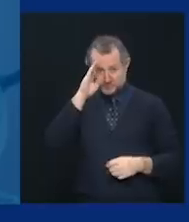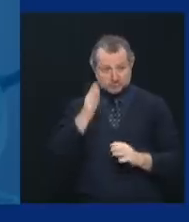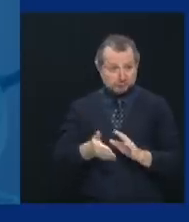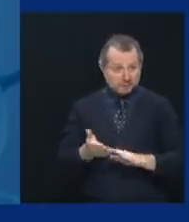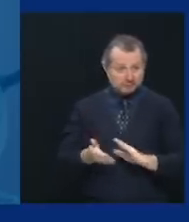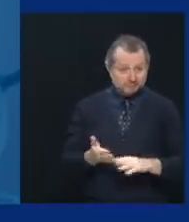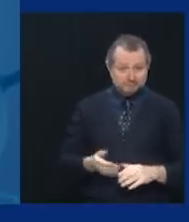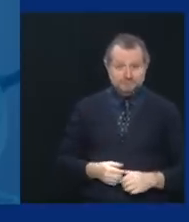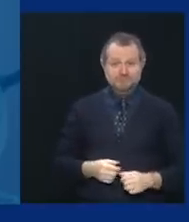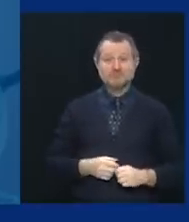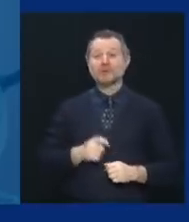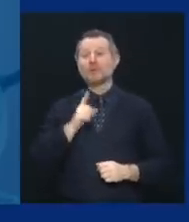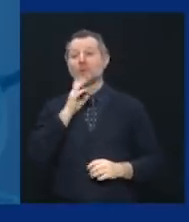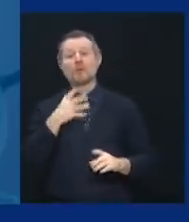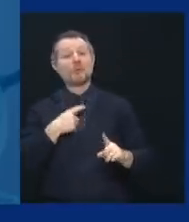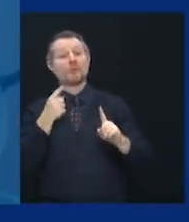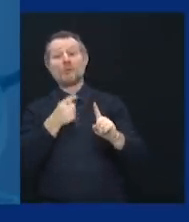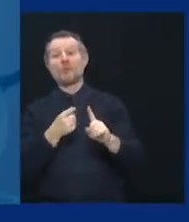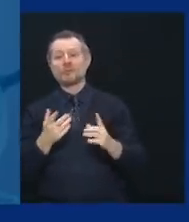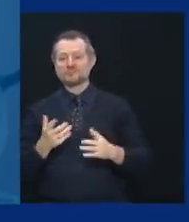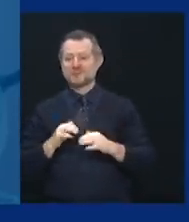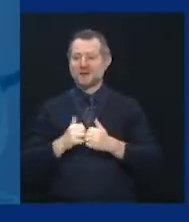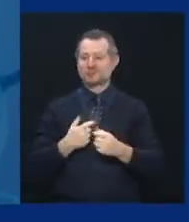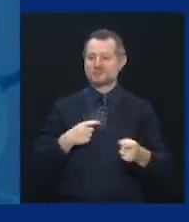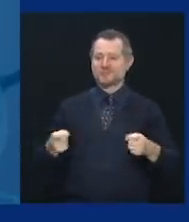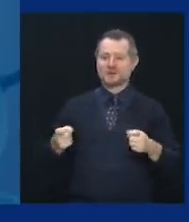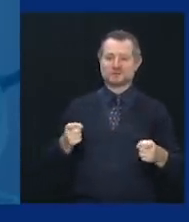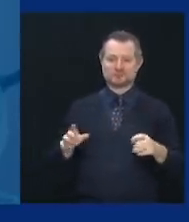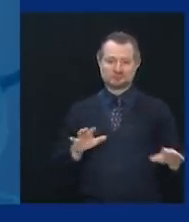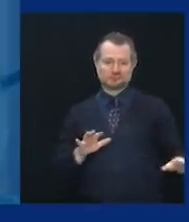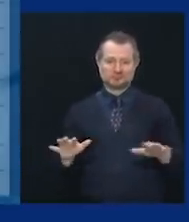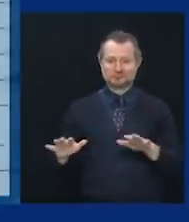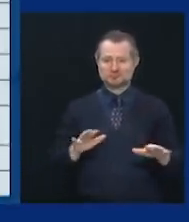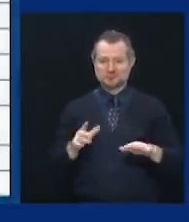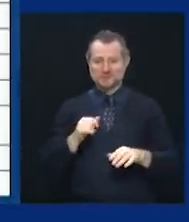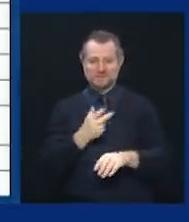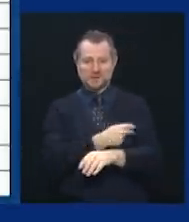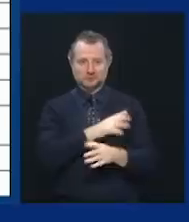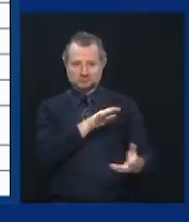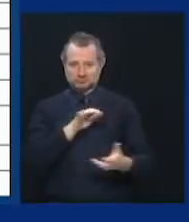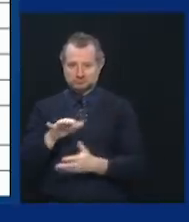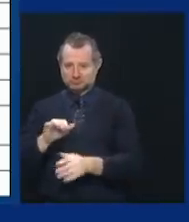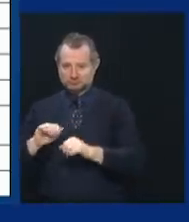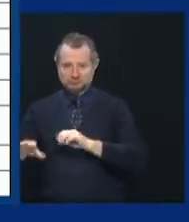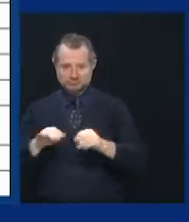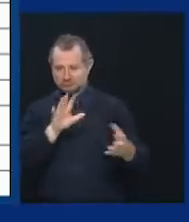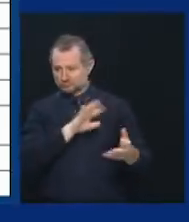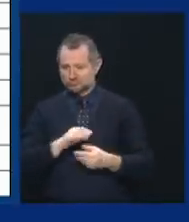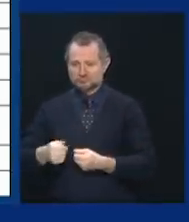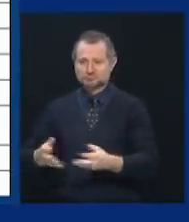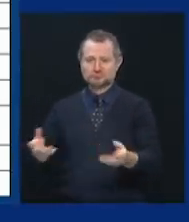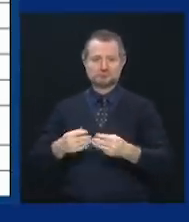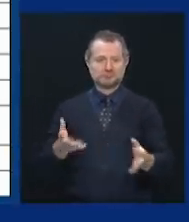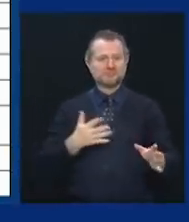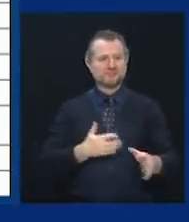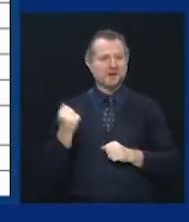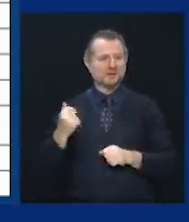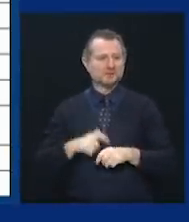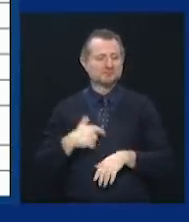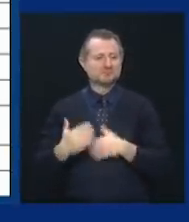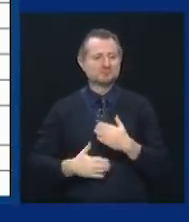management issue of the hospitals. They have to move the vaccine, and they have to move the vaccine faster.